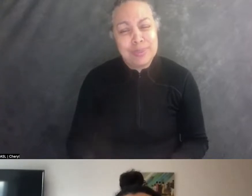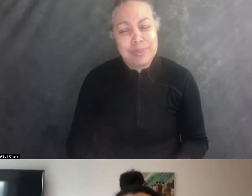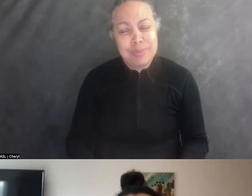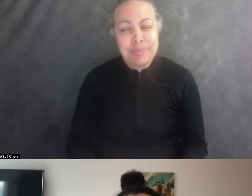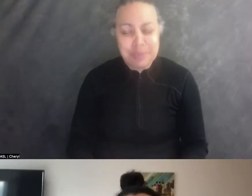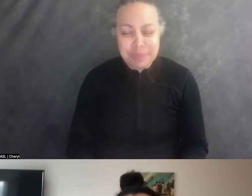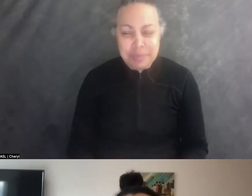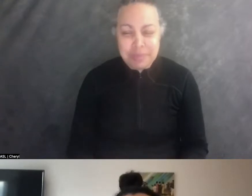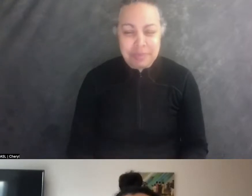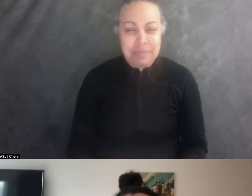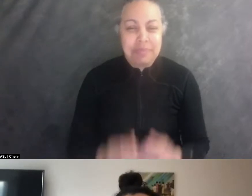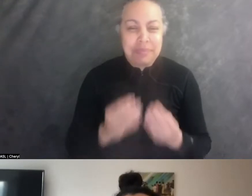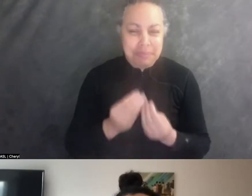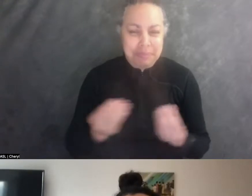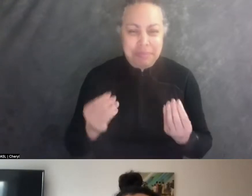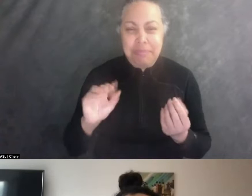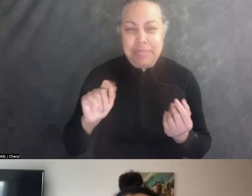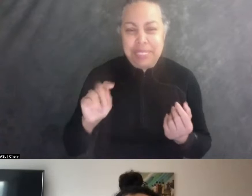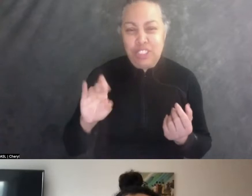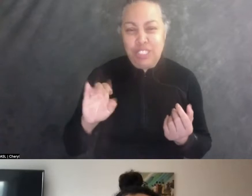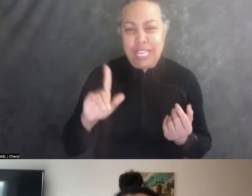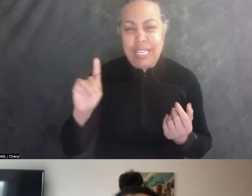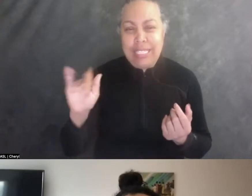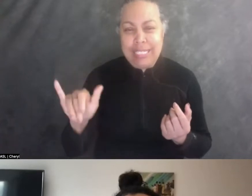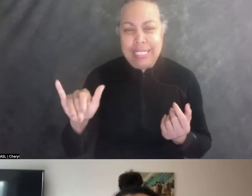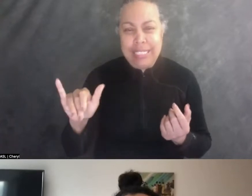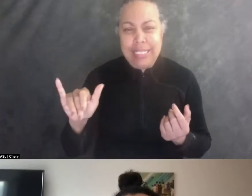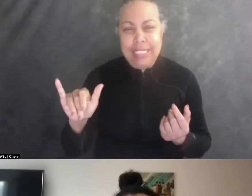So materiality,